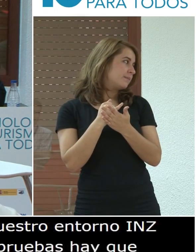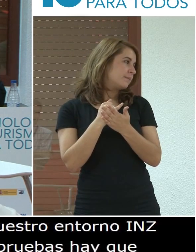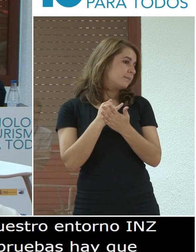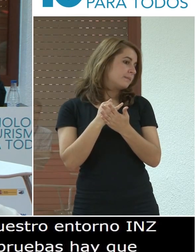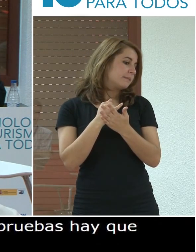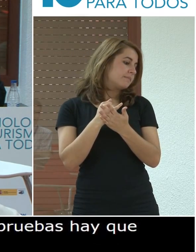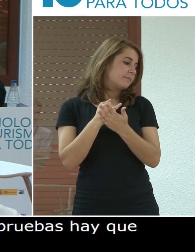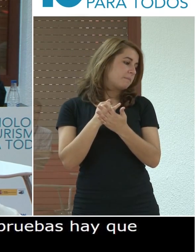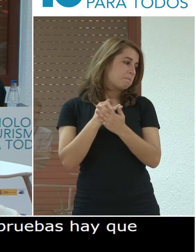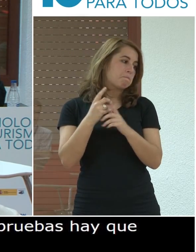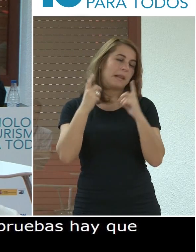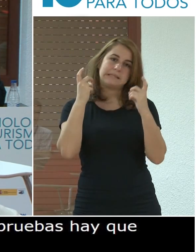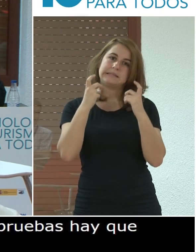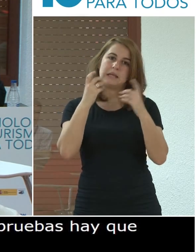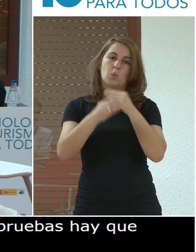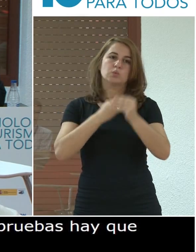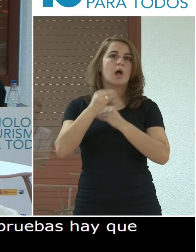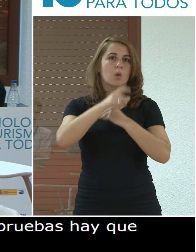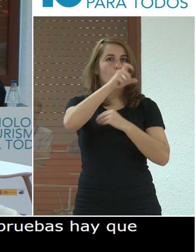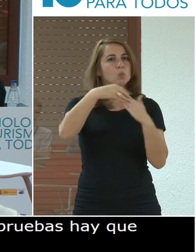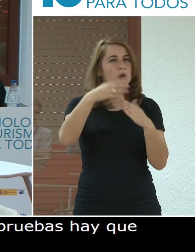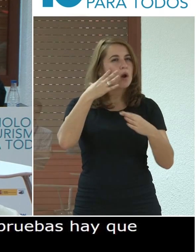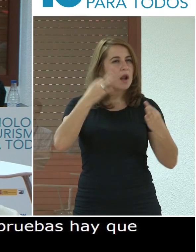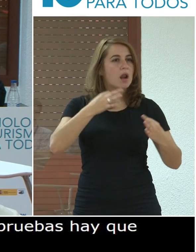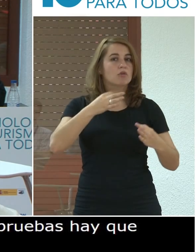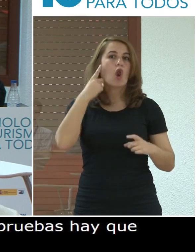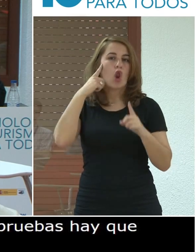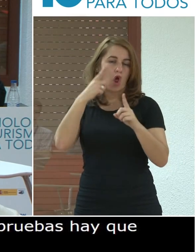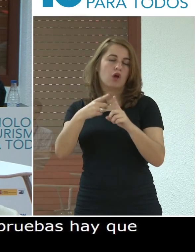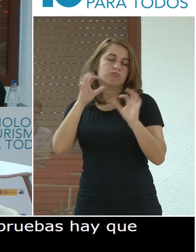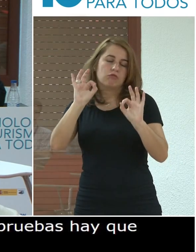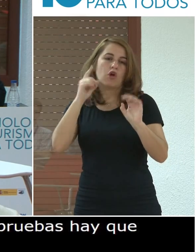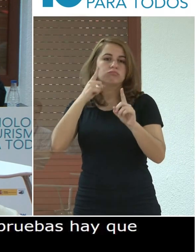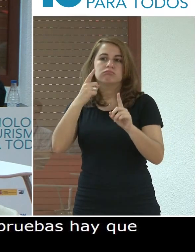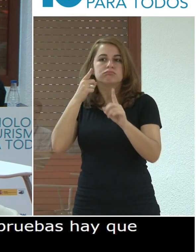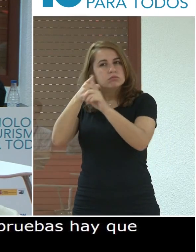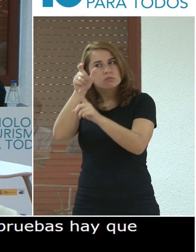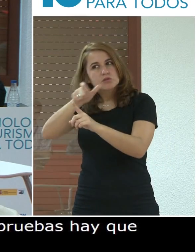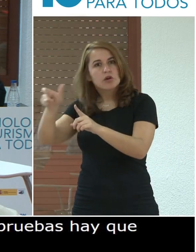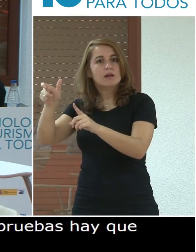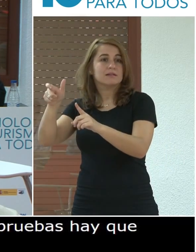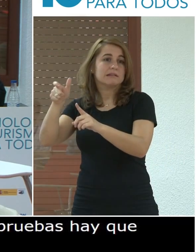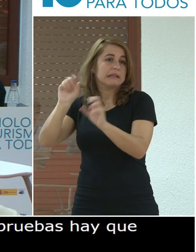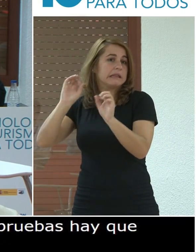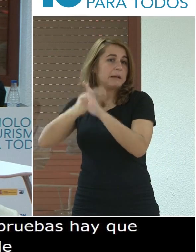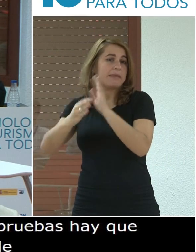we should maximize, try and use real users. There has to be a control group,